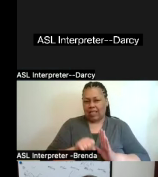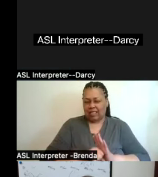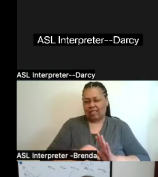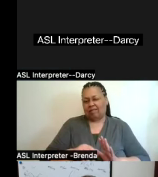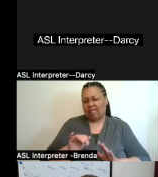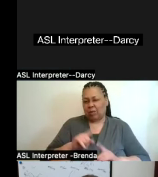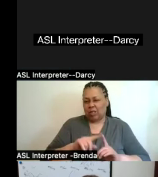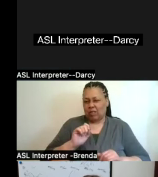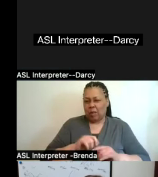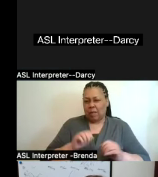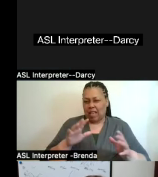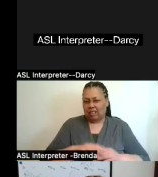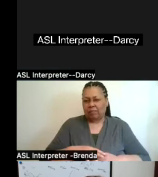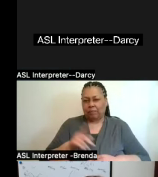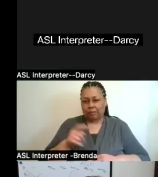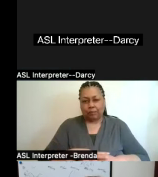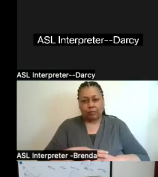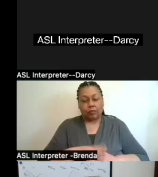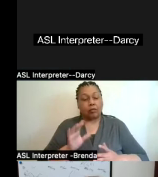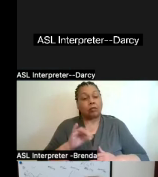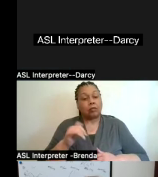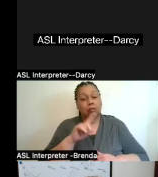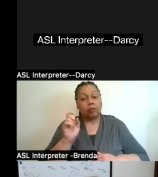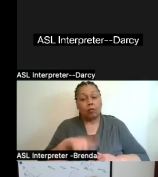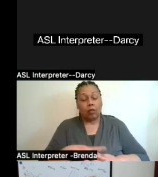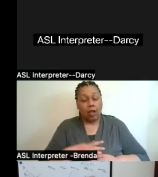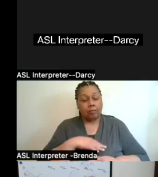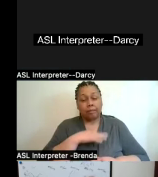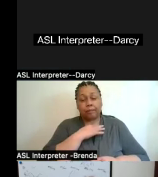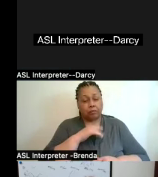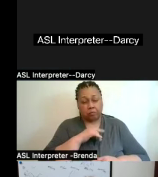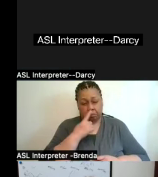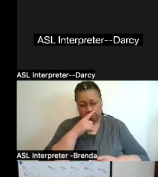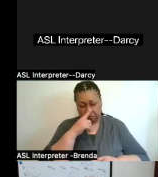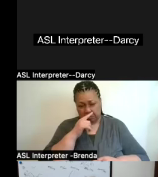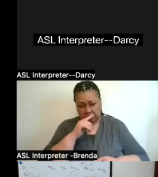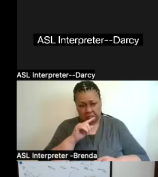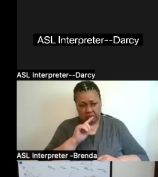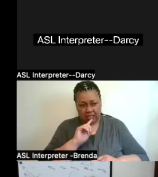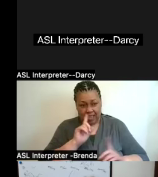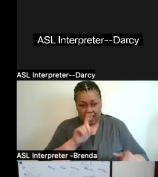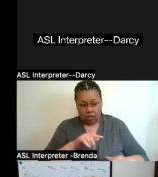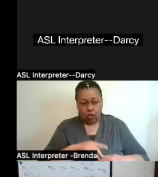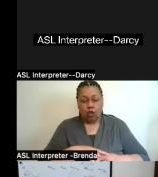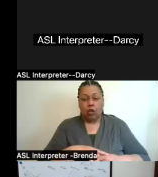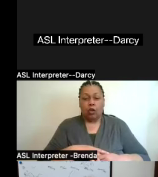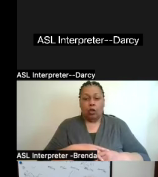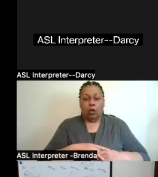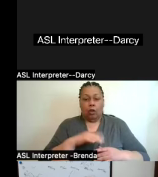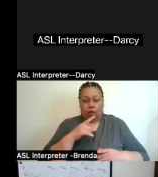And then there's another question we'll ask right now. You could ask or answer, or Jesse, if she's still with us, or